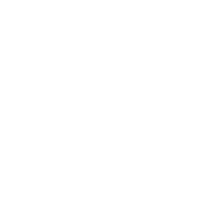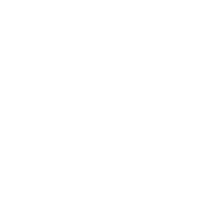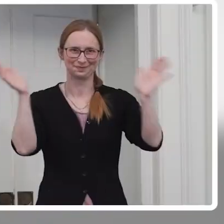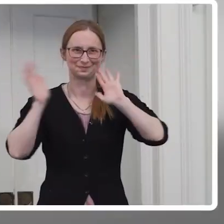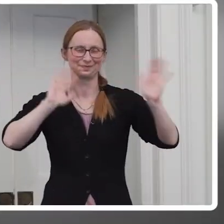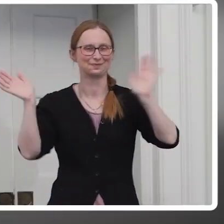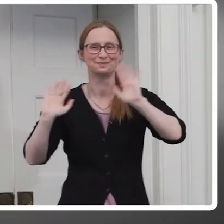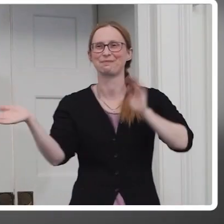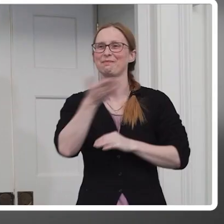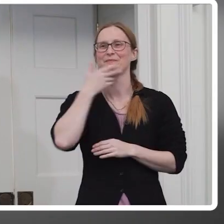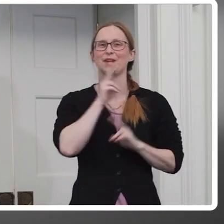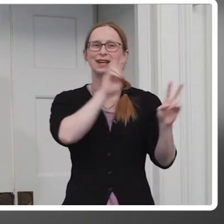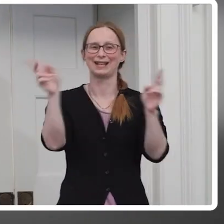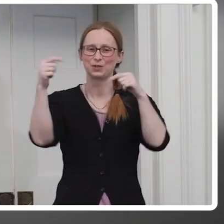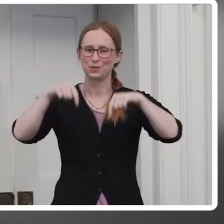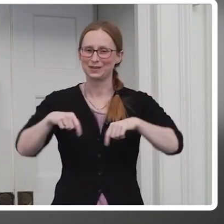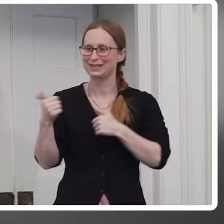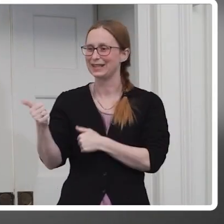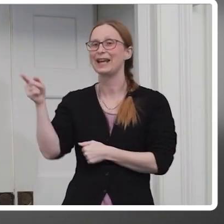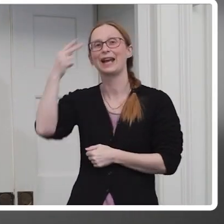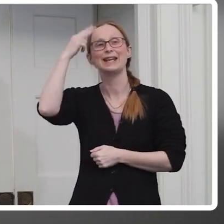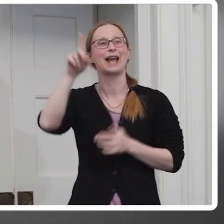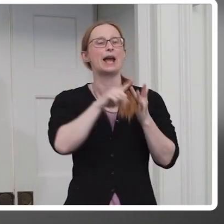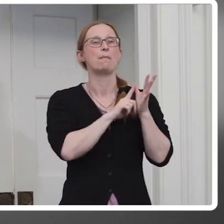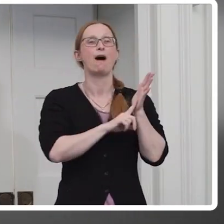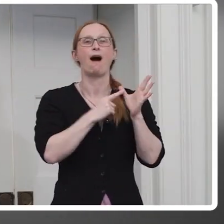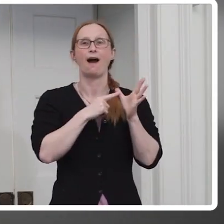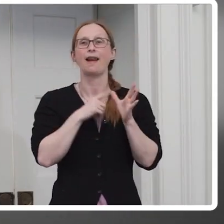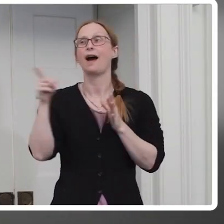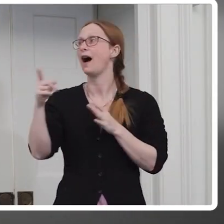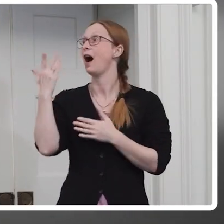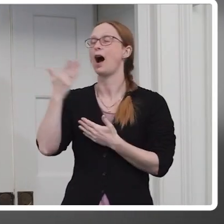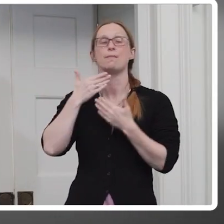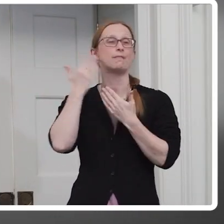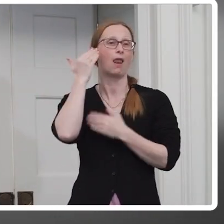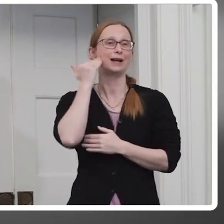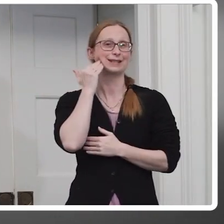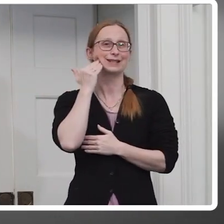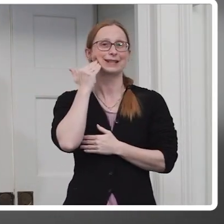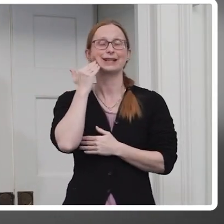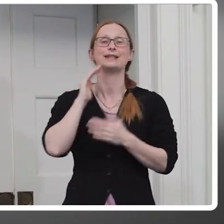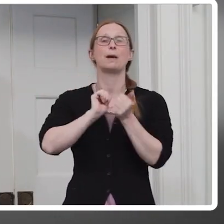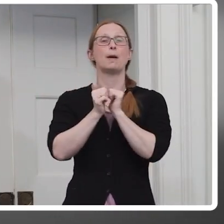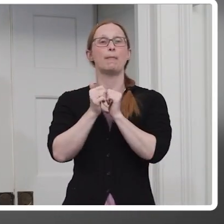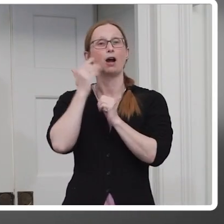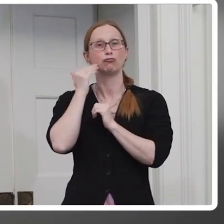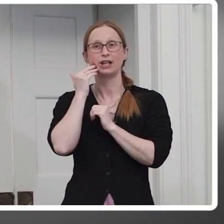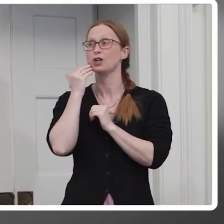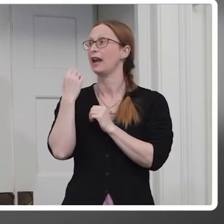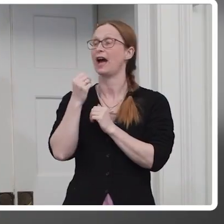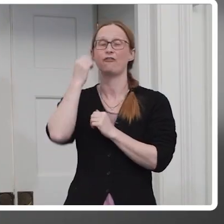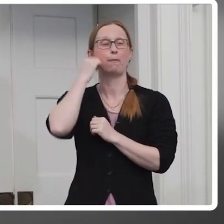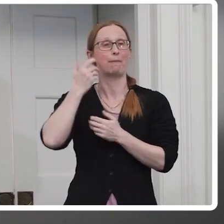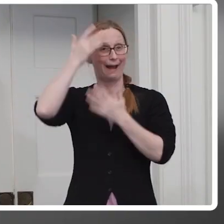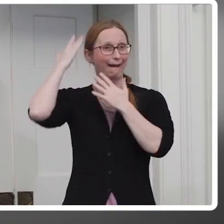All right, hello everybody. Nice to see you all here today. My name is Ila. I'm a light-skinned biracial woman with a